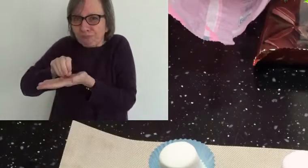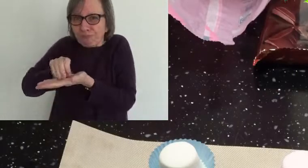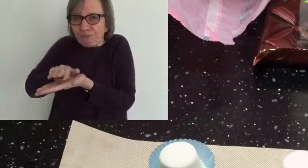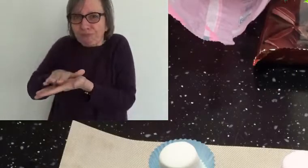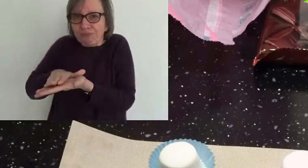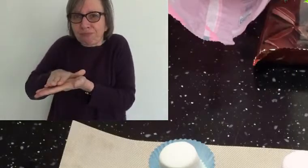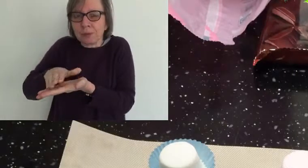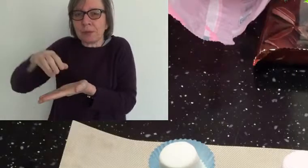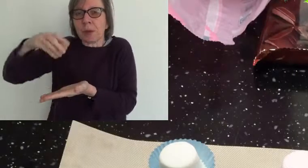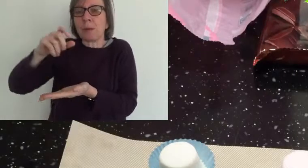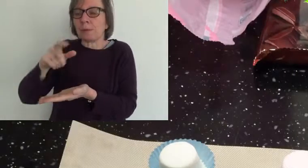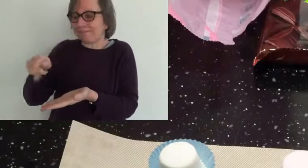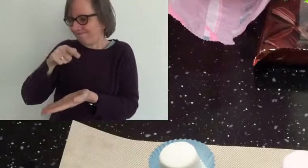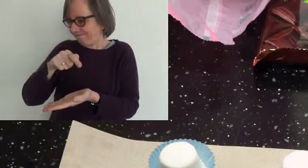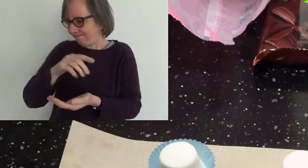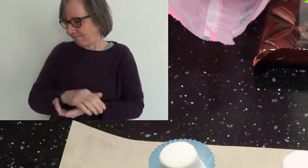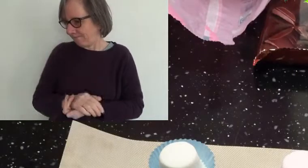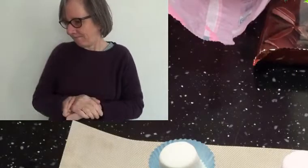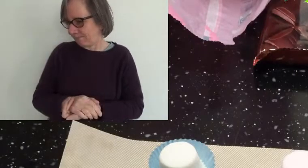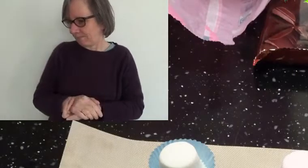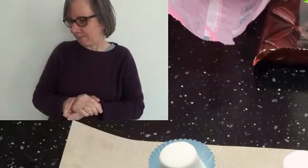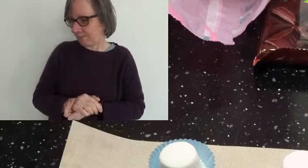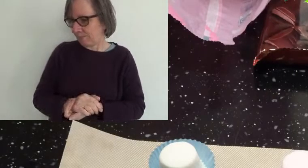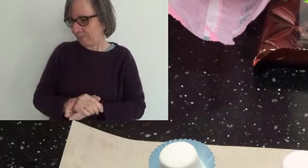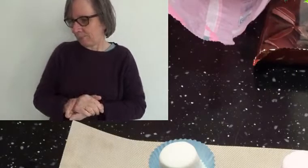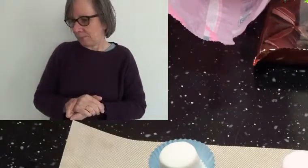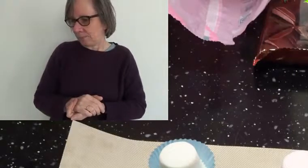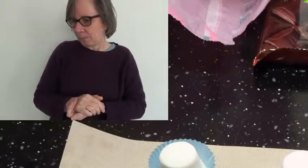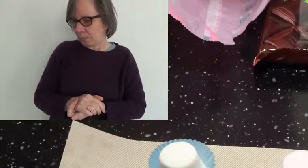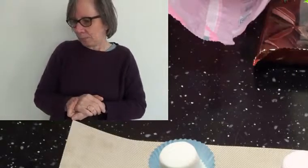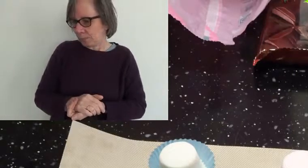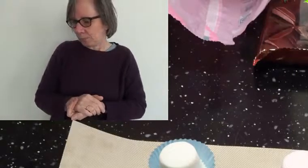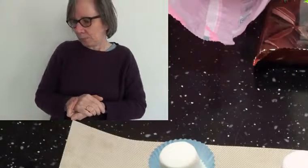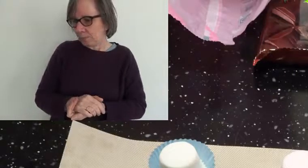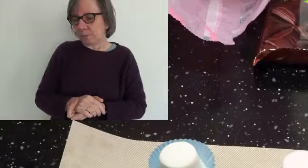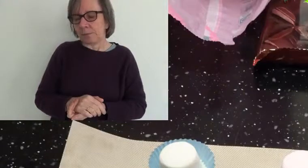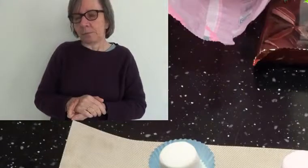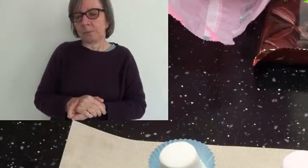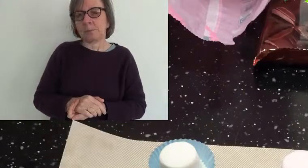chocolate starts to squidge out at the sides of the marshmallow a little bit.